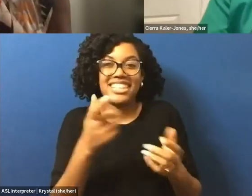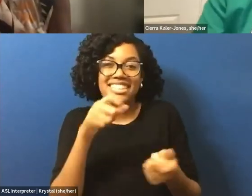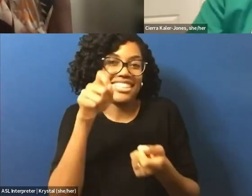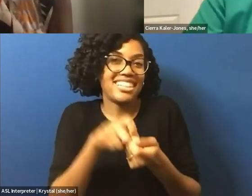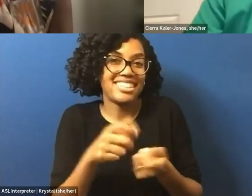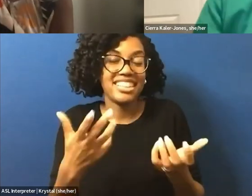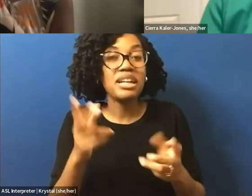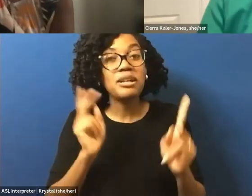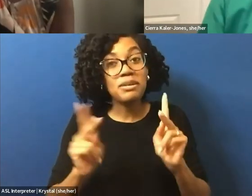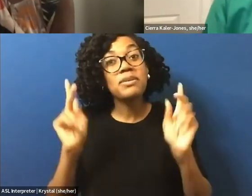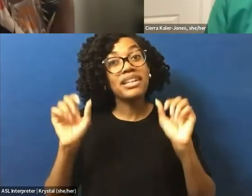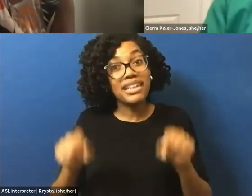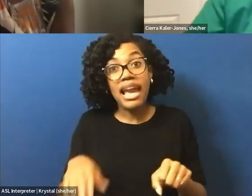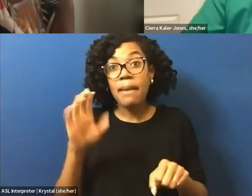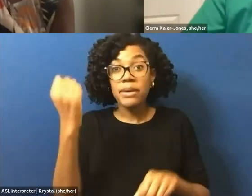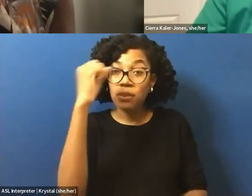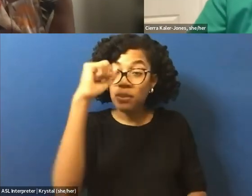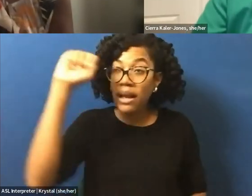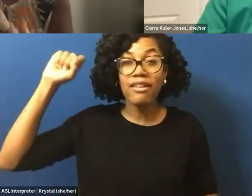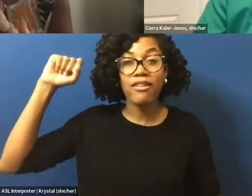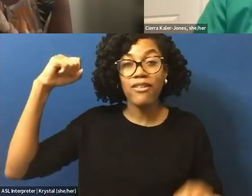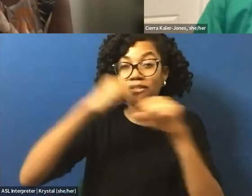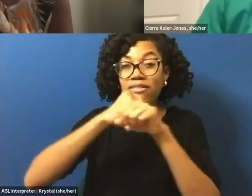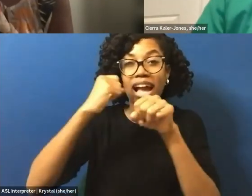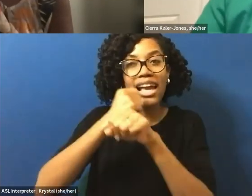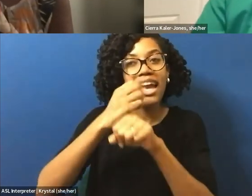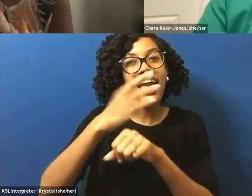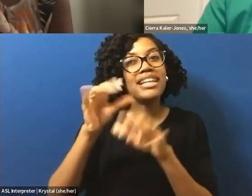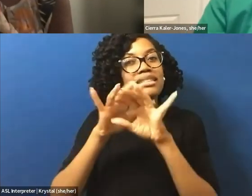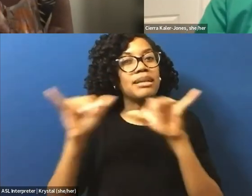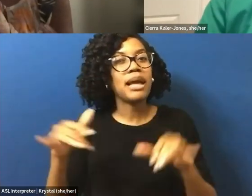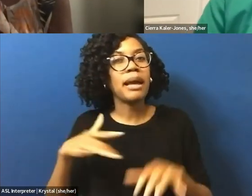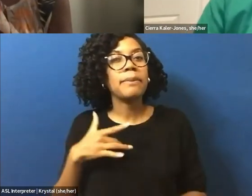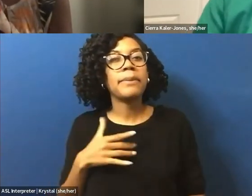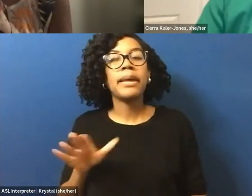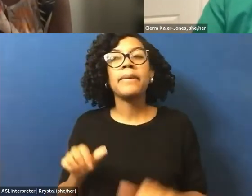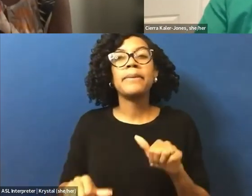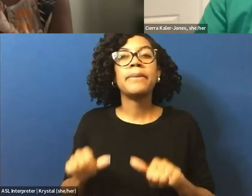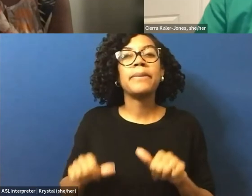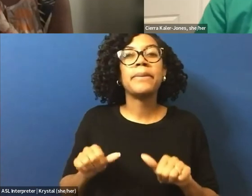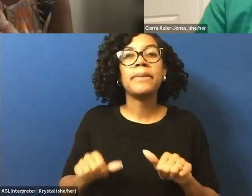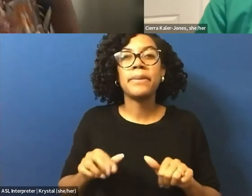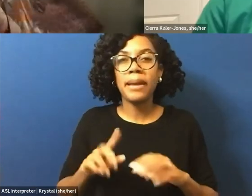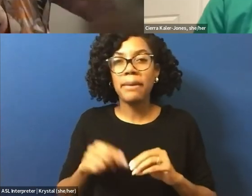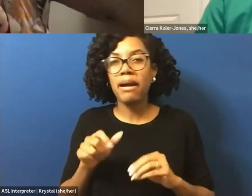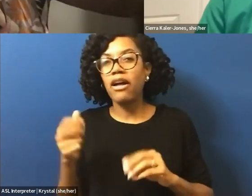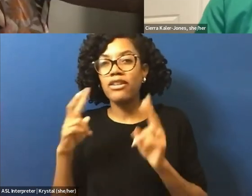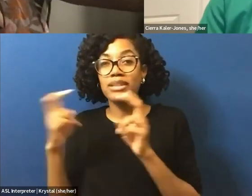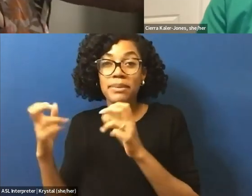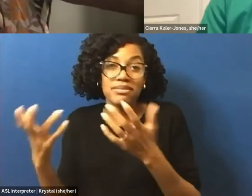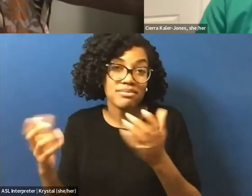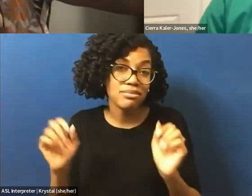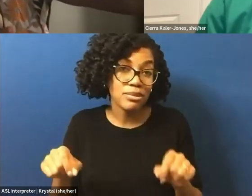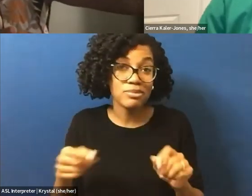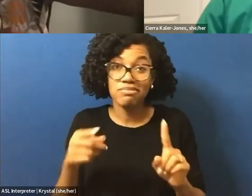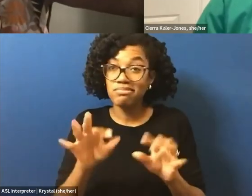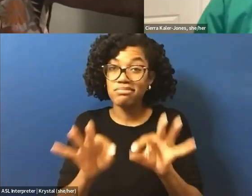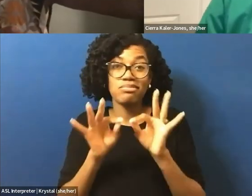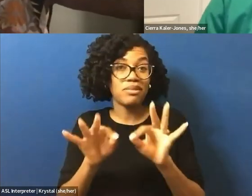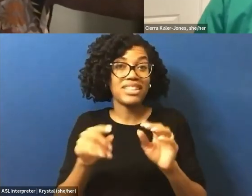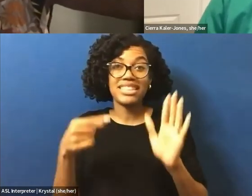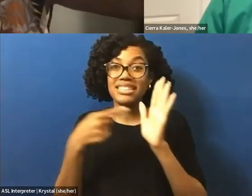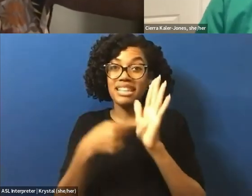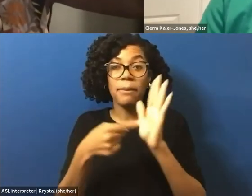People can be very radical in some respects, right, and very conservative in others, right? And that's a perfect example where she's literally the first person to